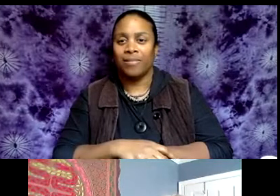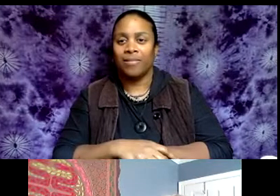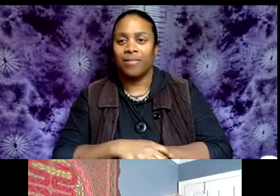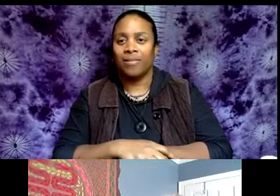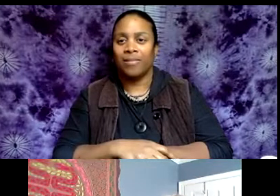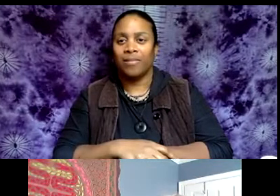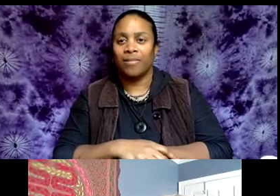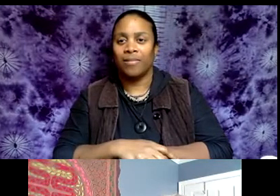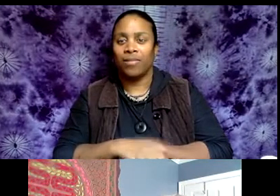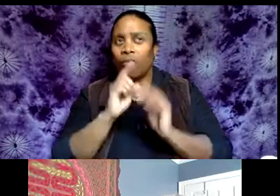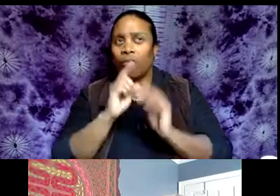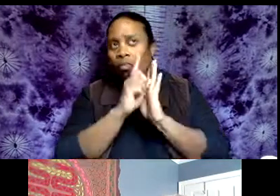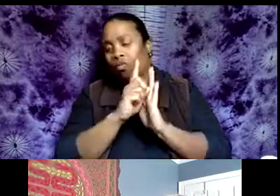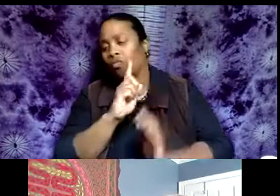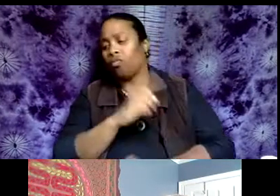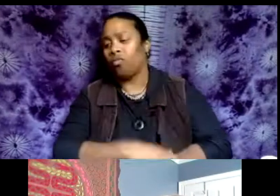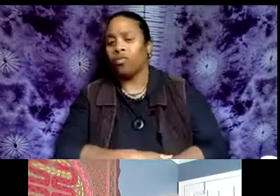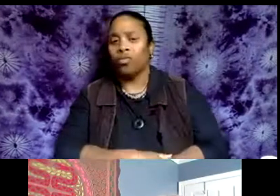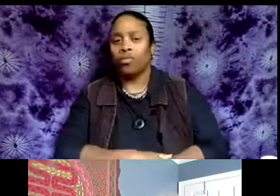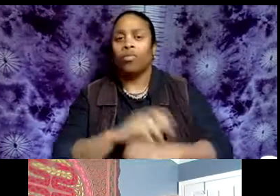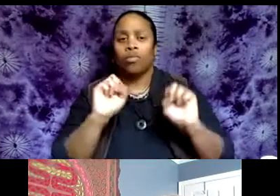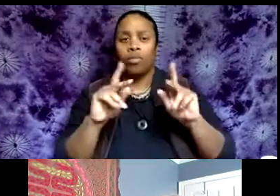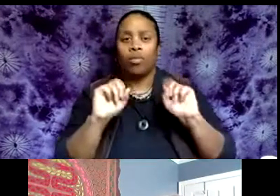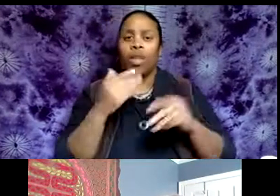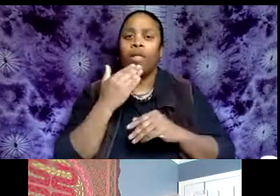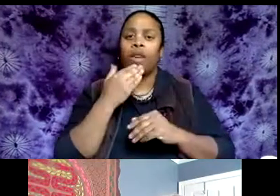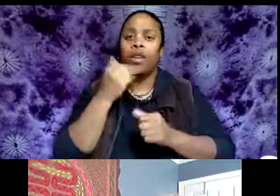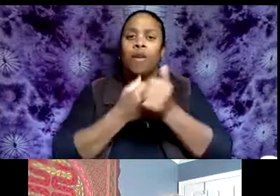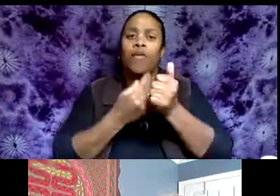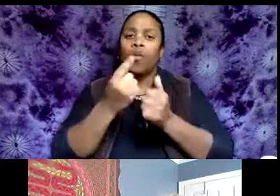One moment. Okay, thank you, everyone. Sorry about that.